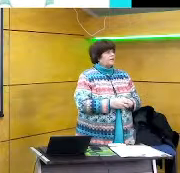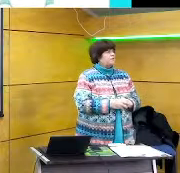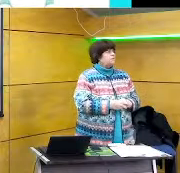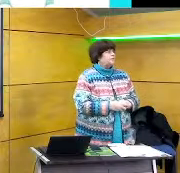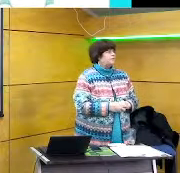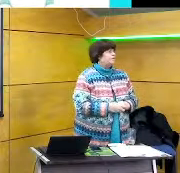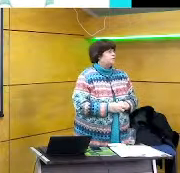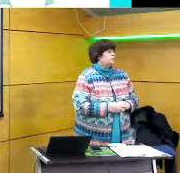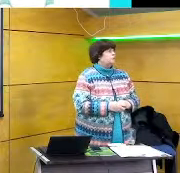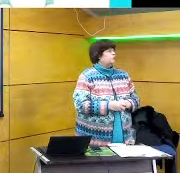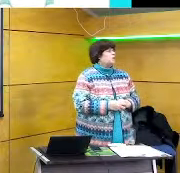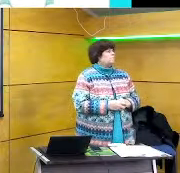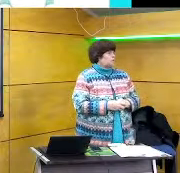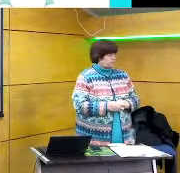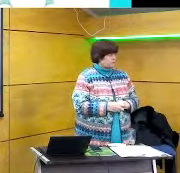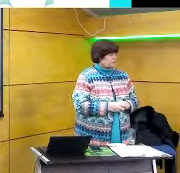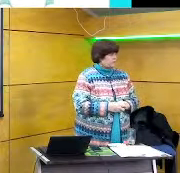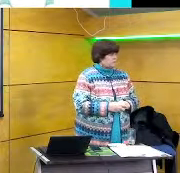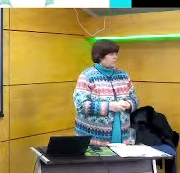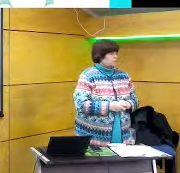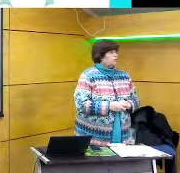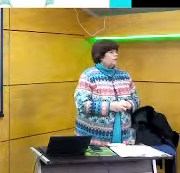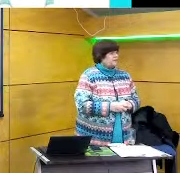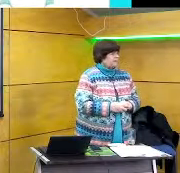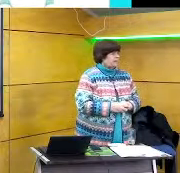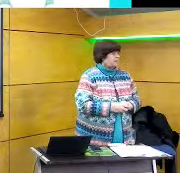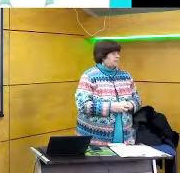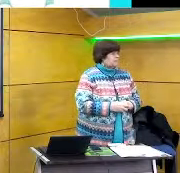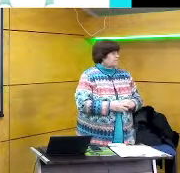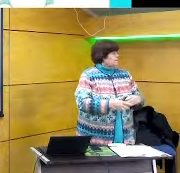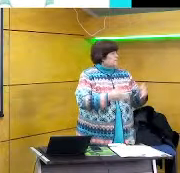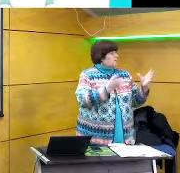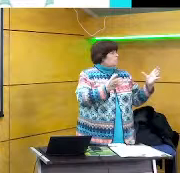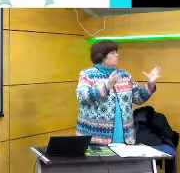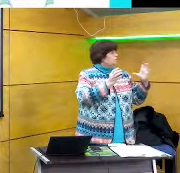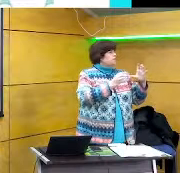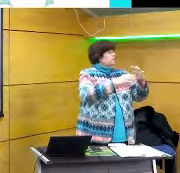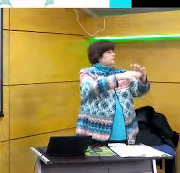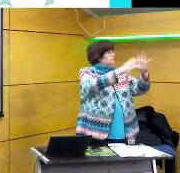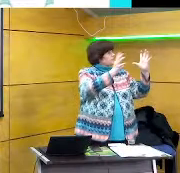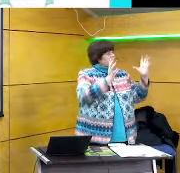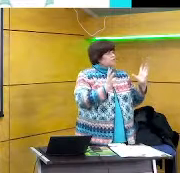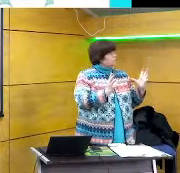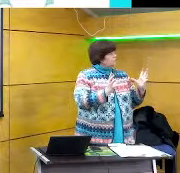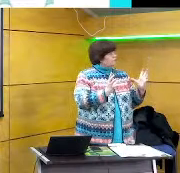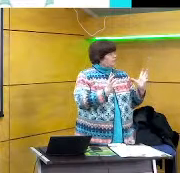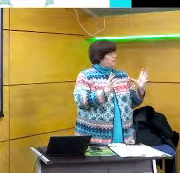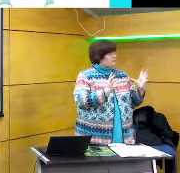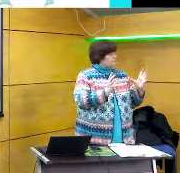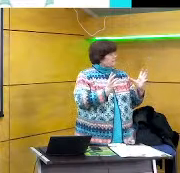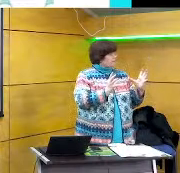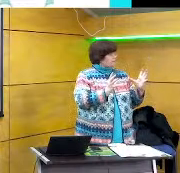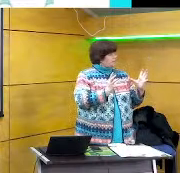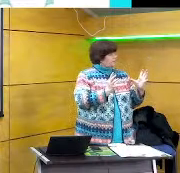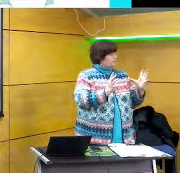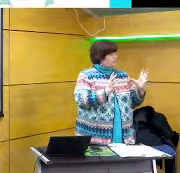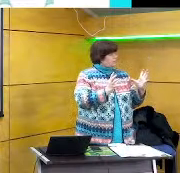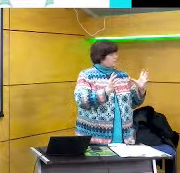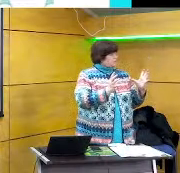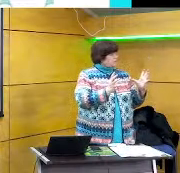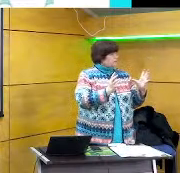8th grade, we do poetry. So again, the poem's gonna tell a story in